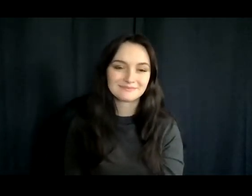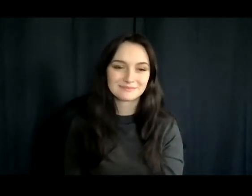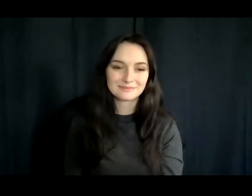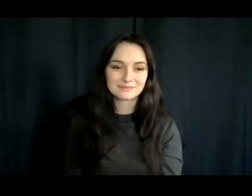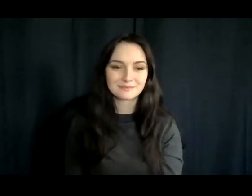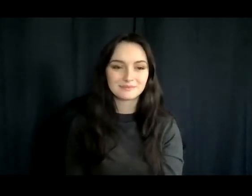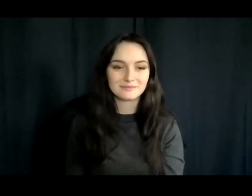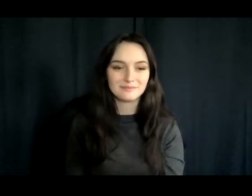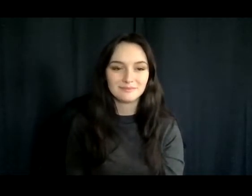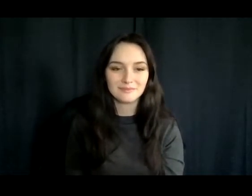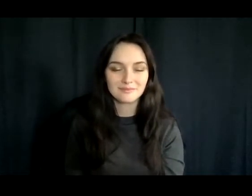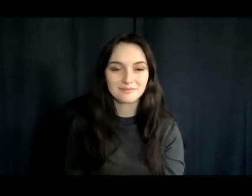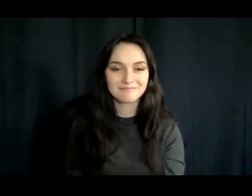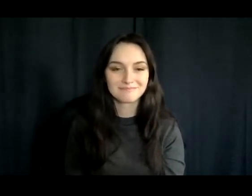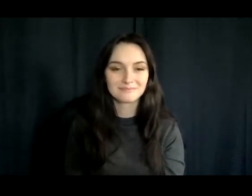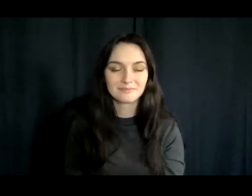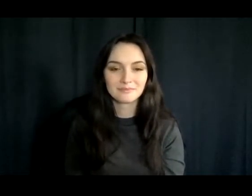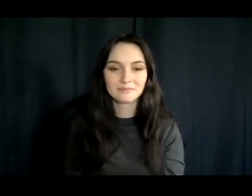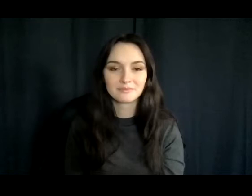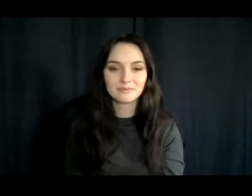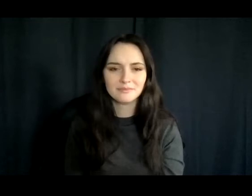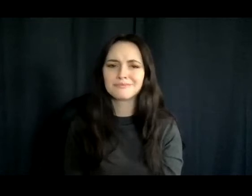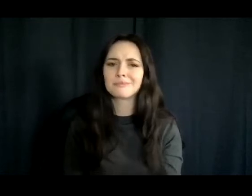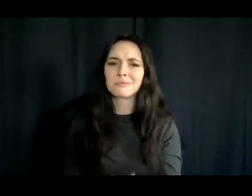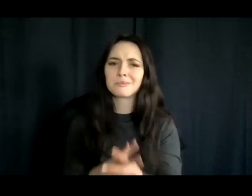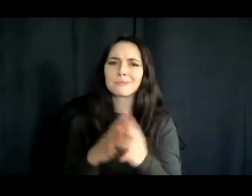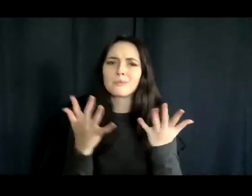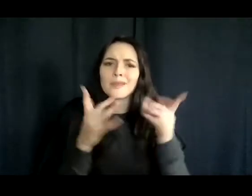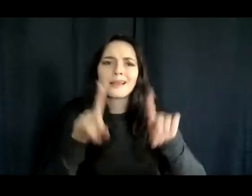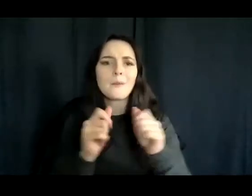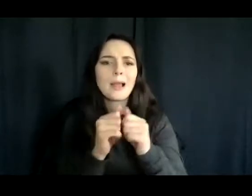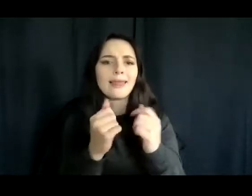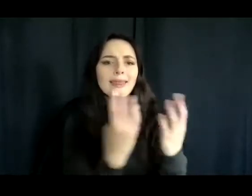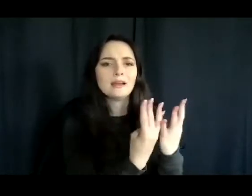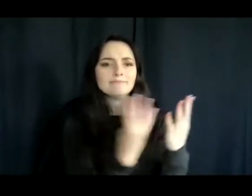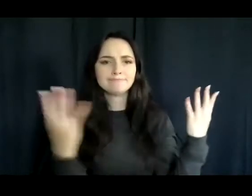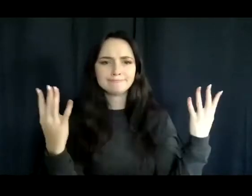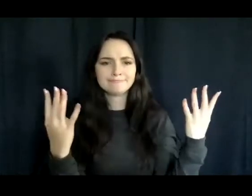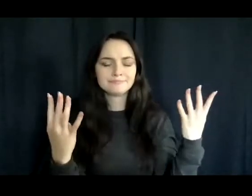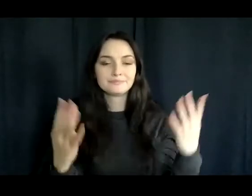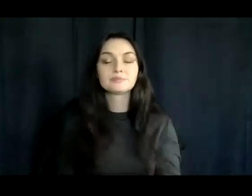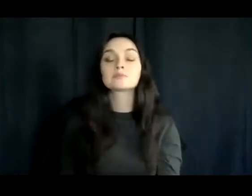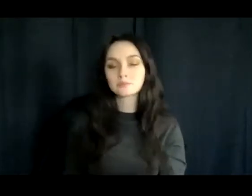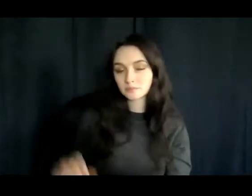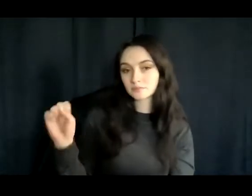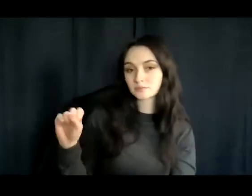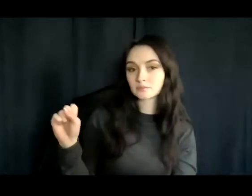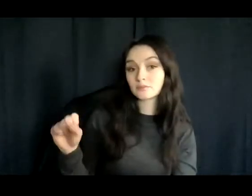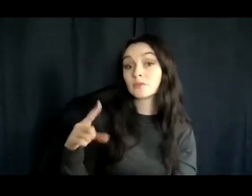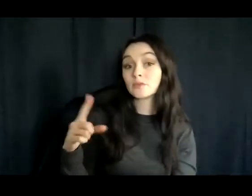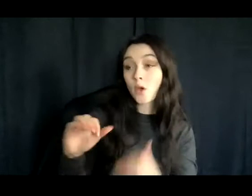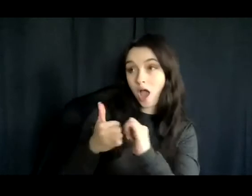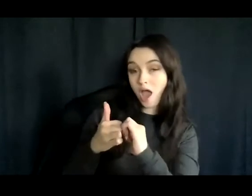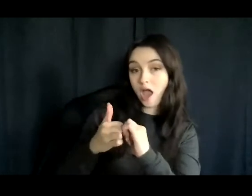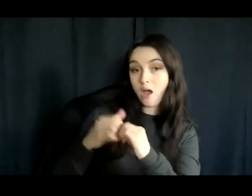piece. Here. What do we have going on with the fence? What's that lined with? So the fence is put together